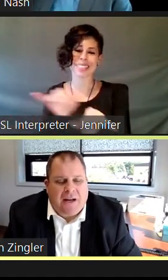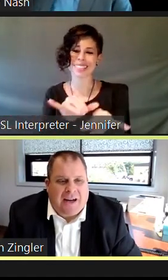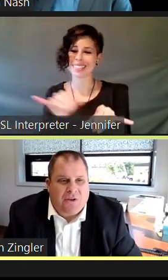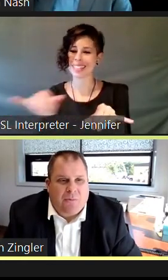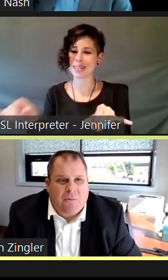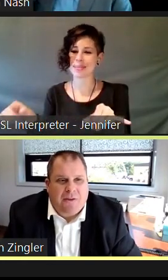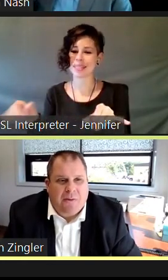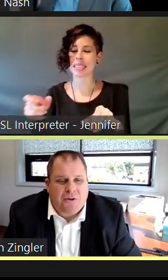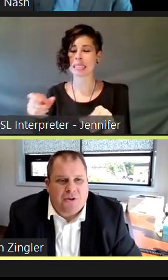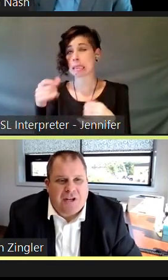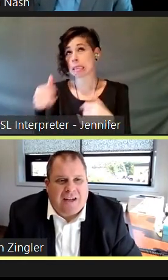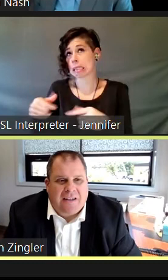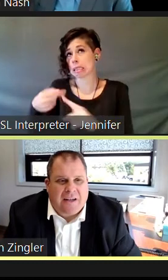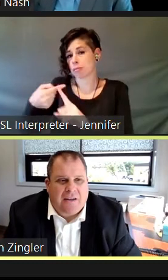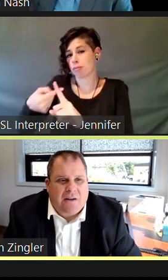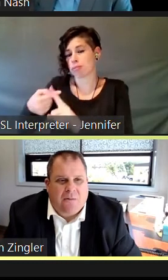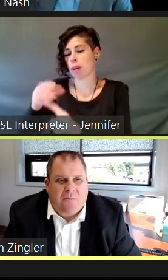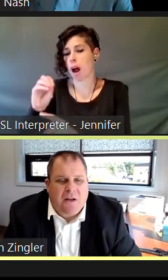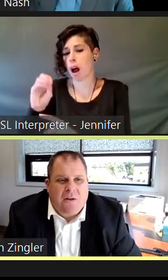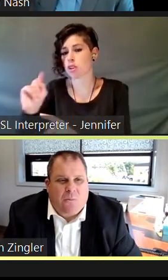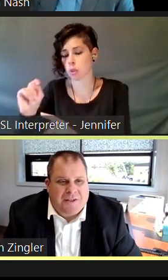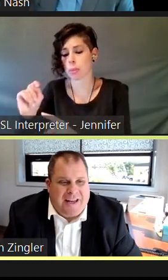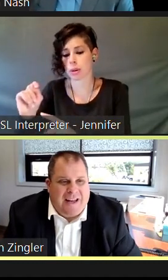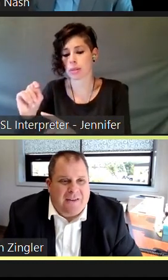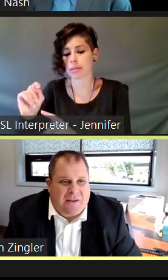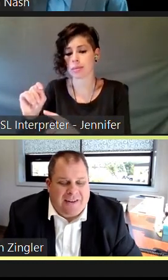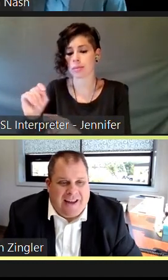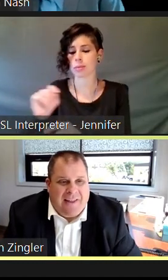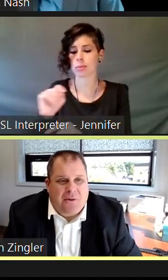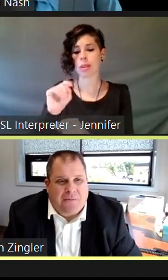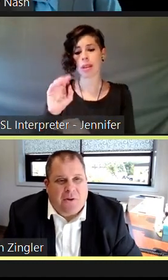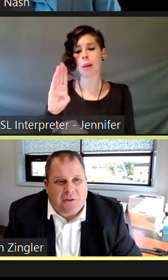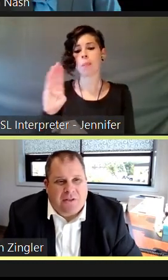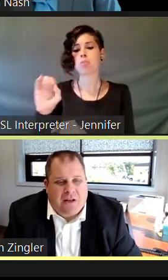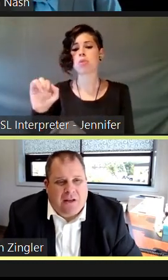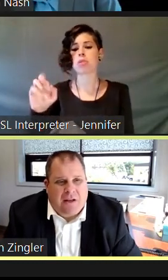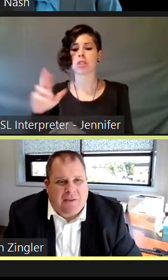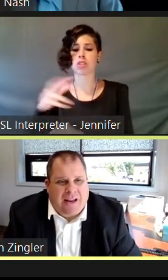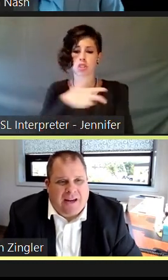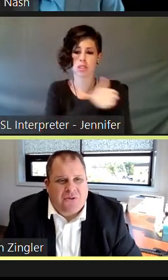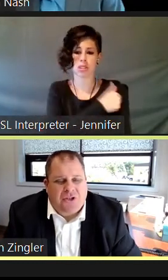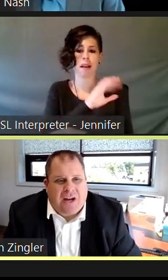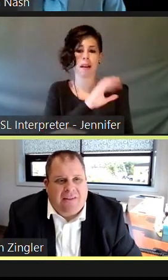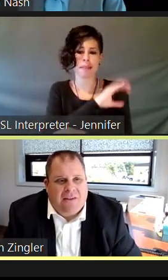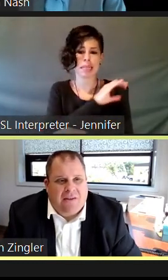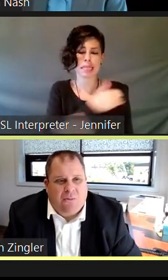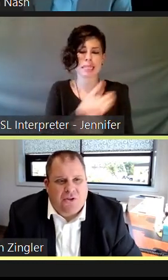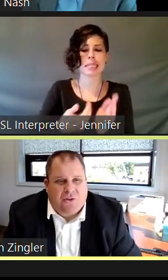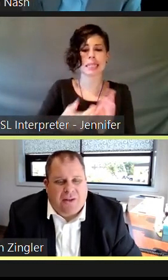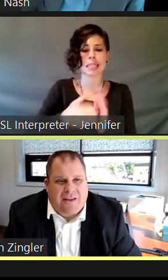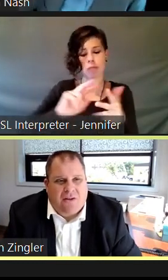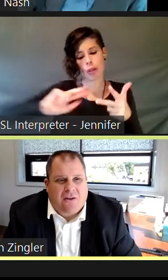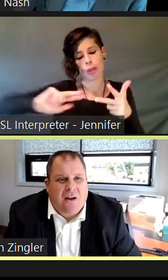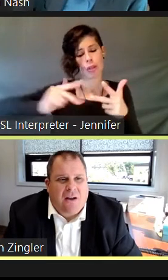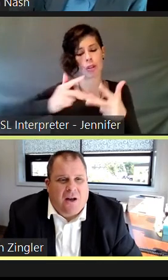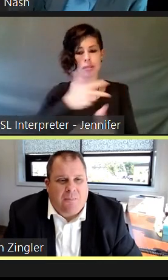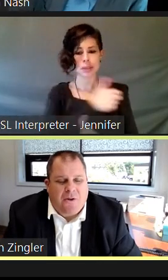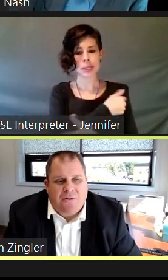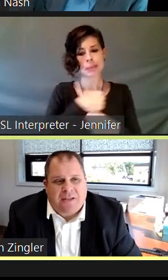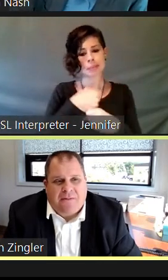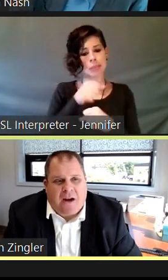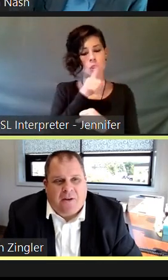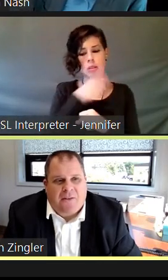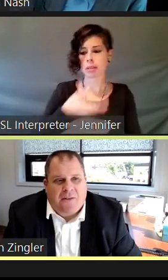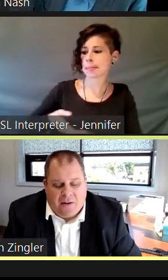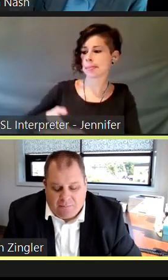coming October with a booster shot clinic, once again, to get those folks that extra shot to ensure that they are immune